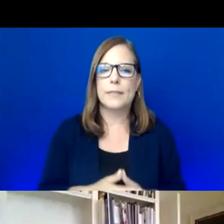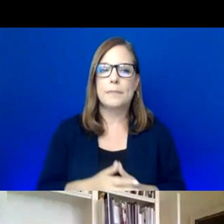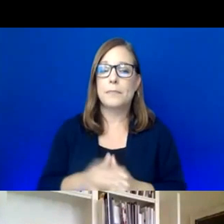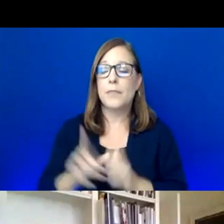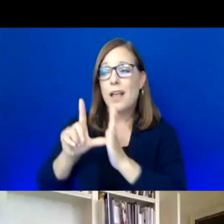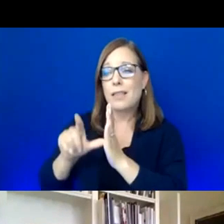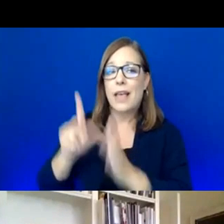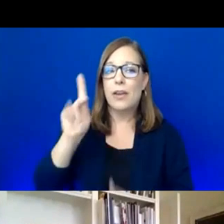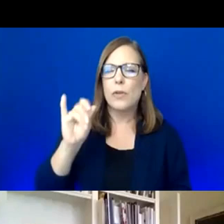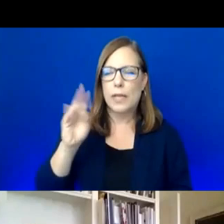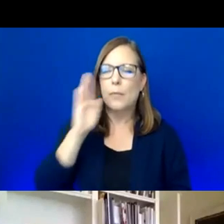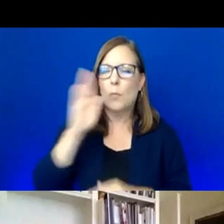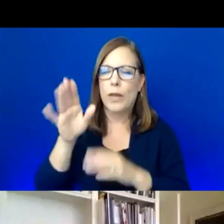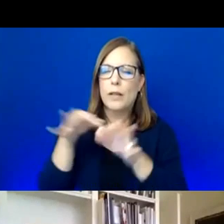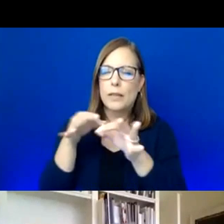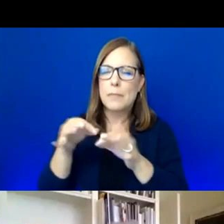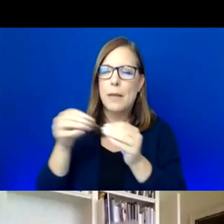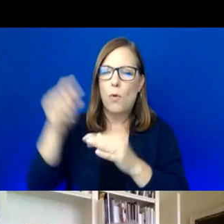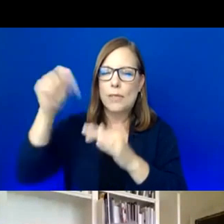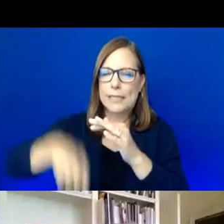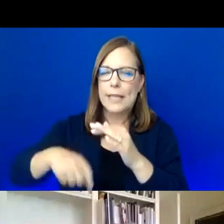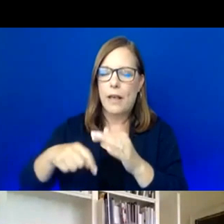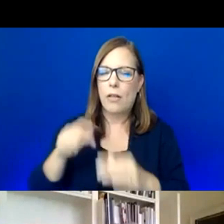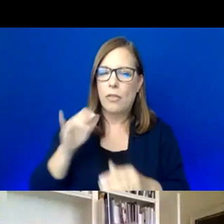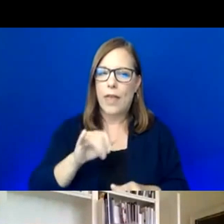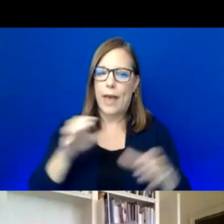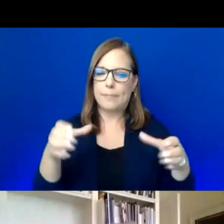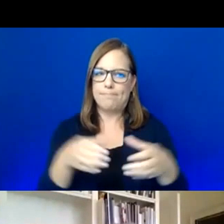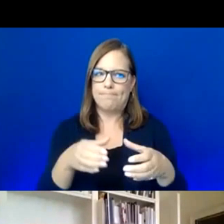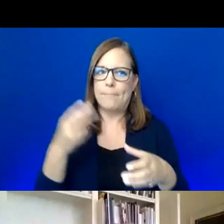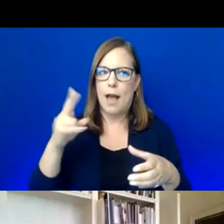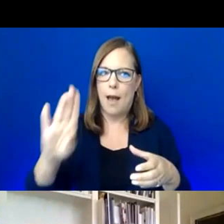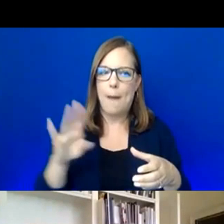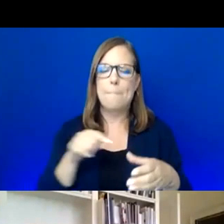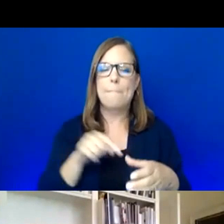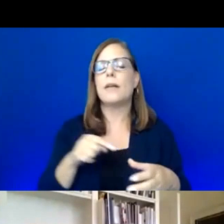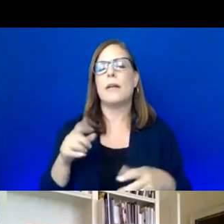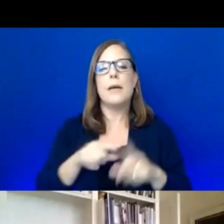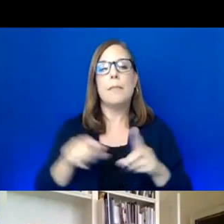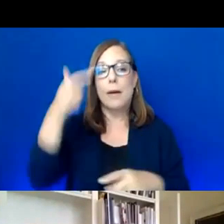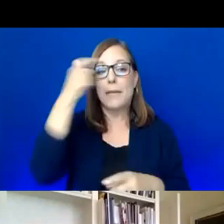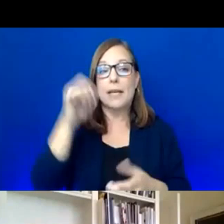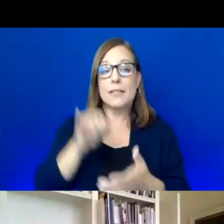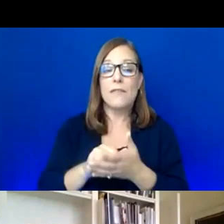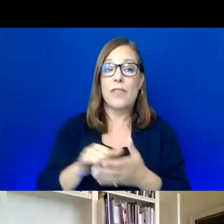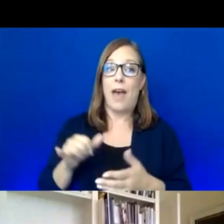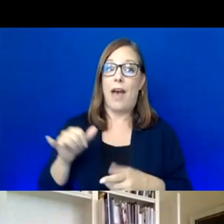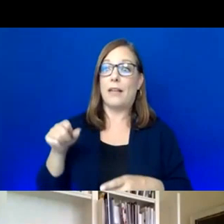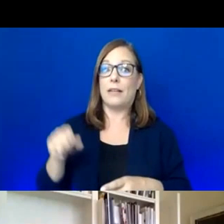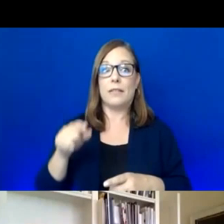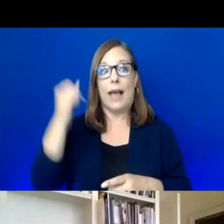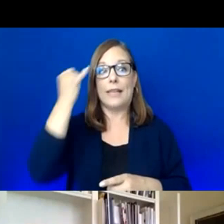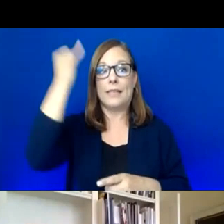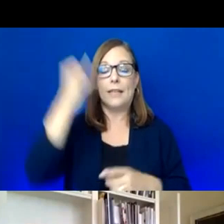more details. But as an expansion or an extension of this hub and spokes model, San